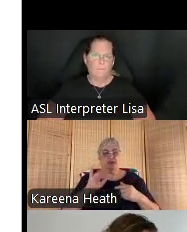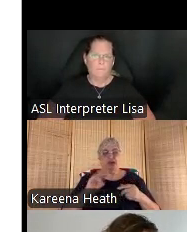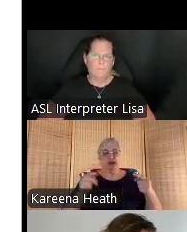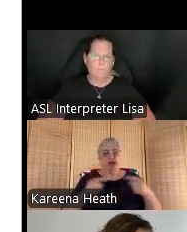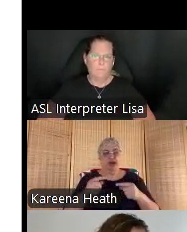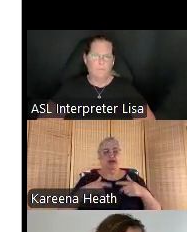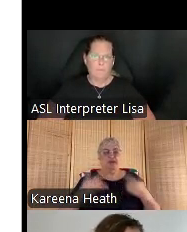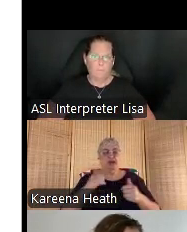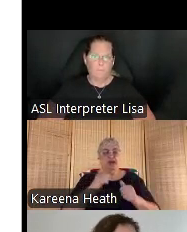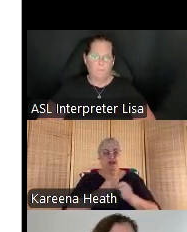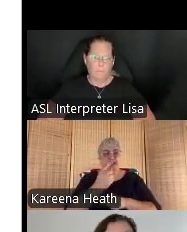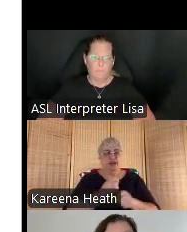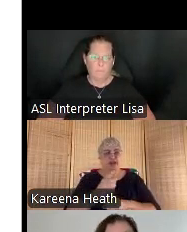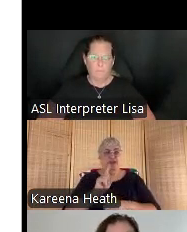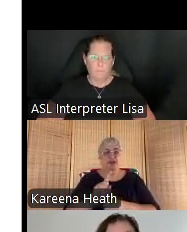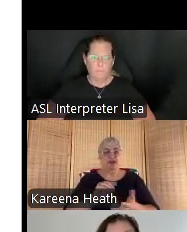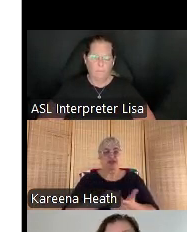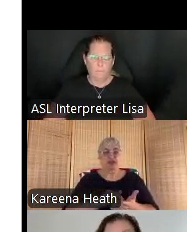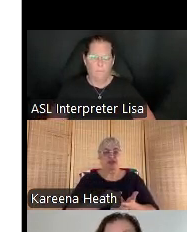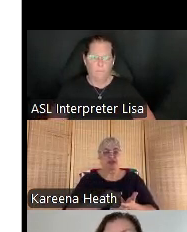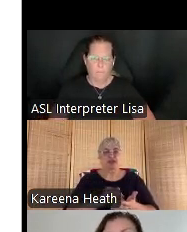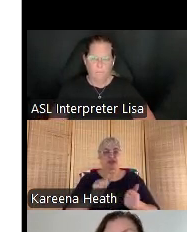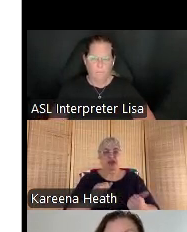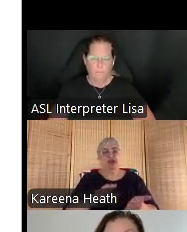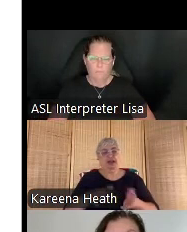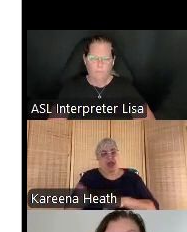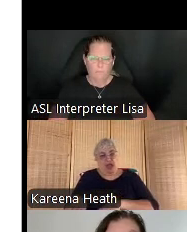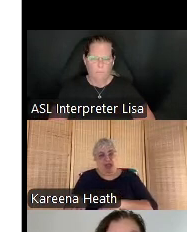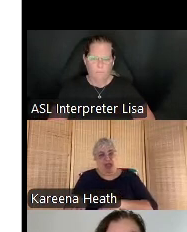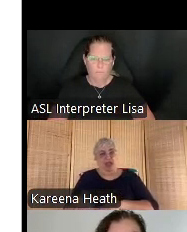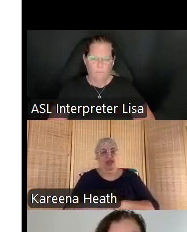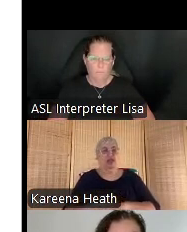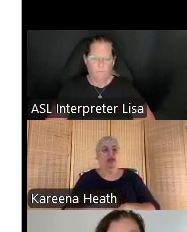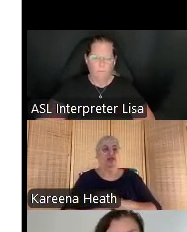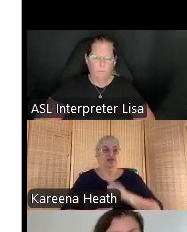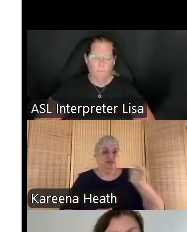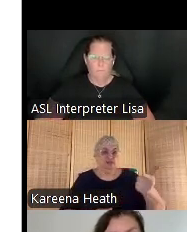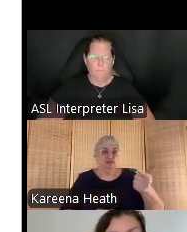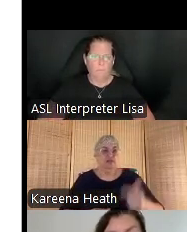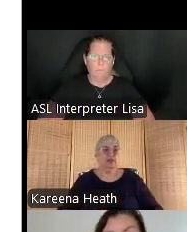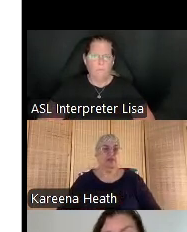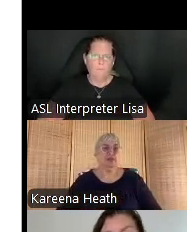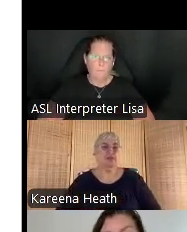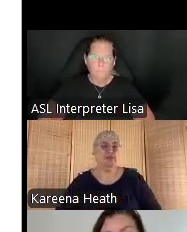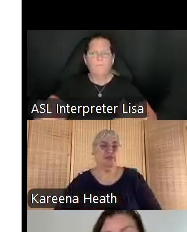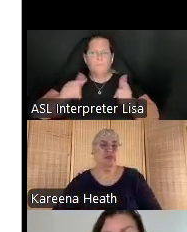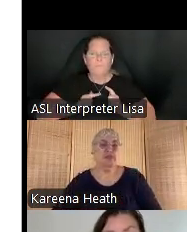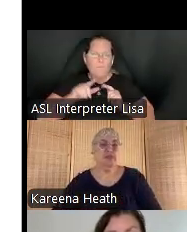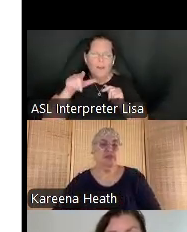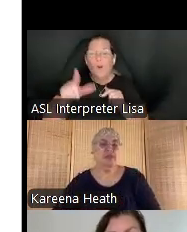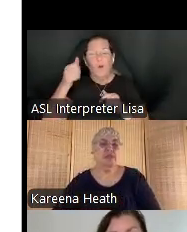each year, of which 1,000 are fatal. And we know that these are underestimates, as I'd mentioned to you